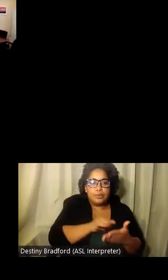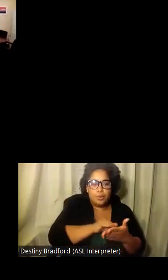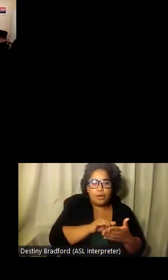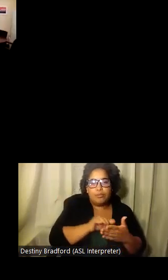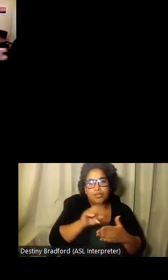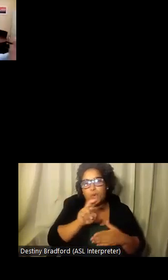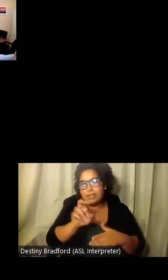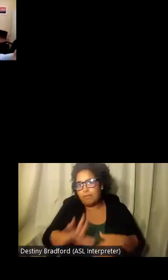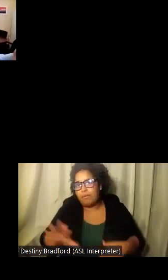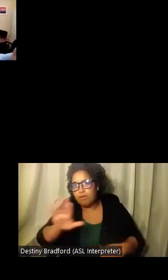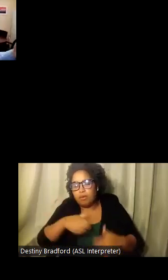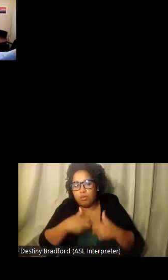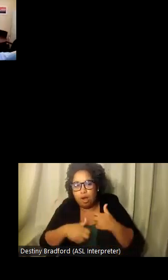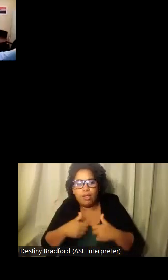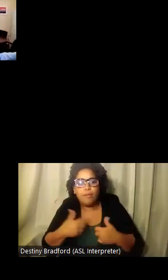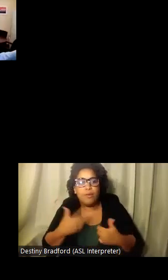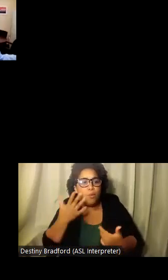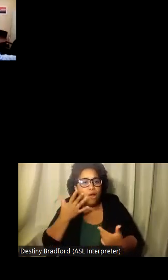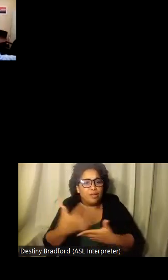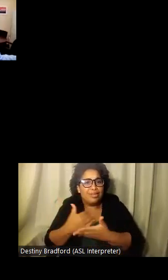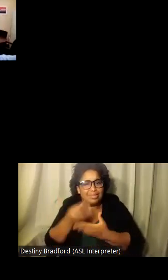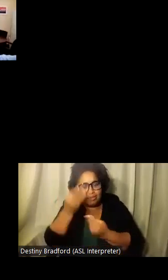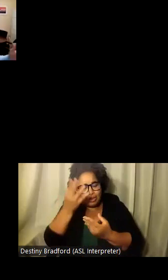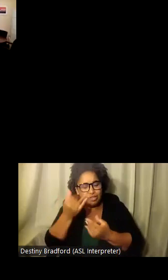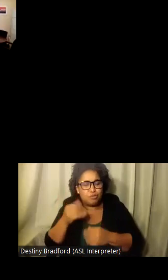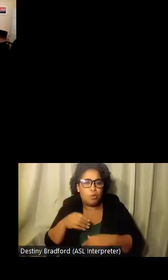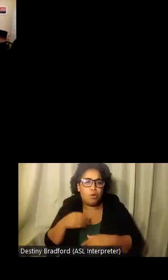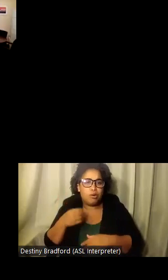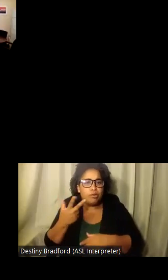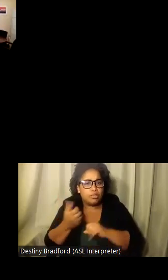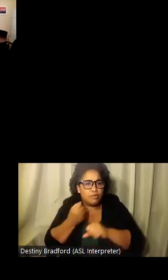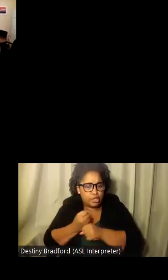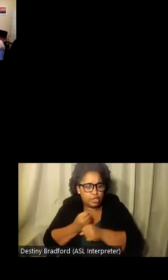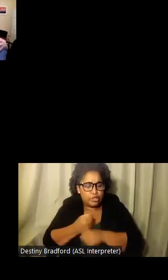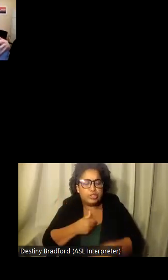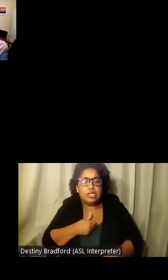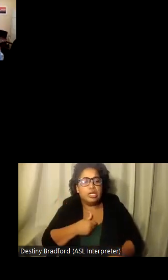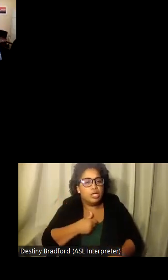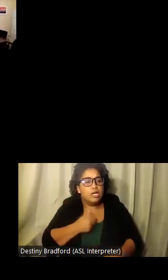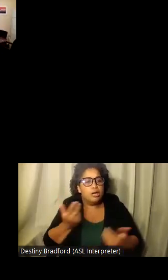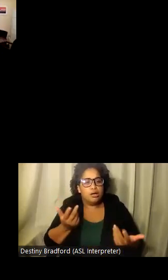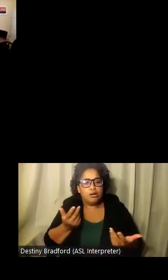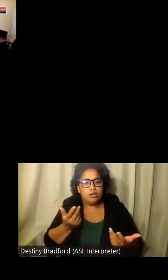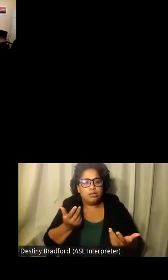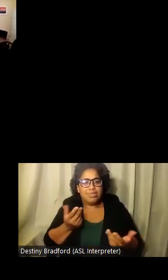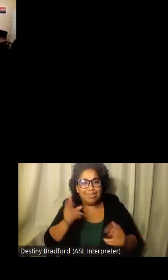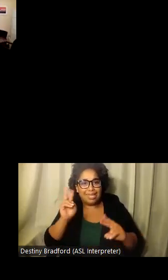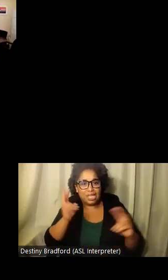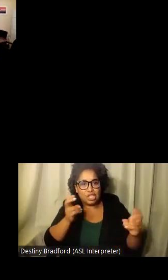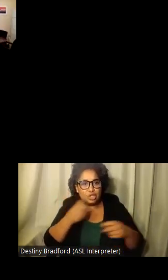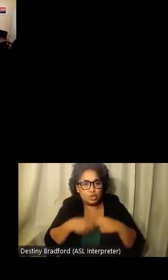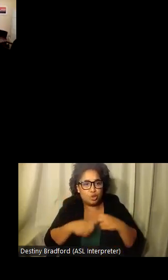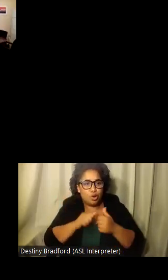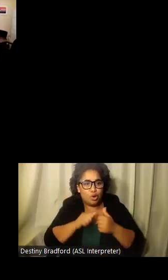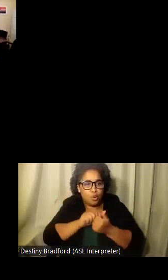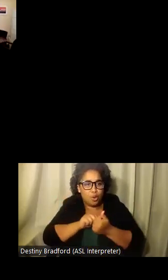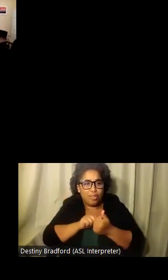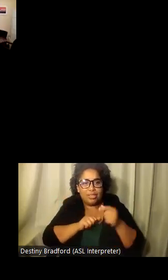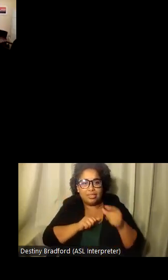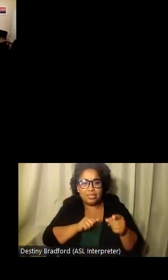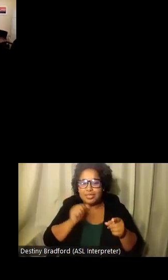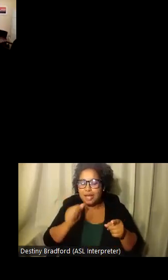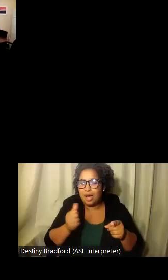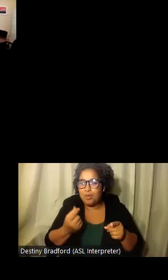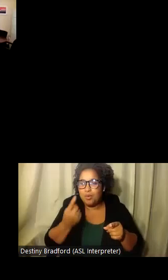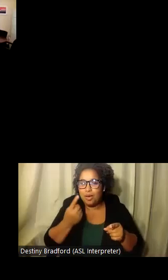know, because we've been collecting that data now for several years, that the issue of the workforce crisis wasn't one